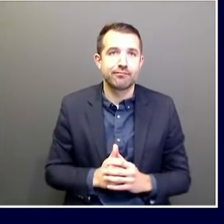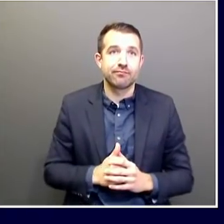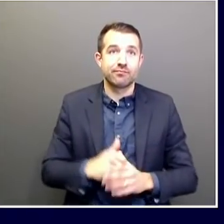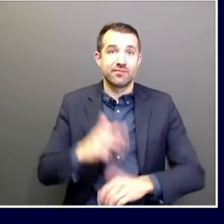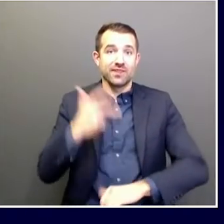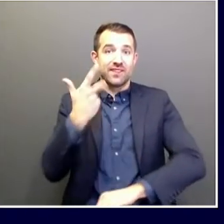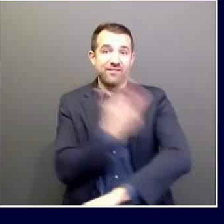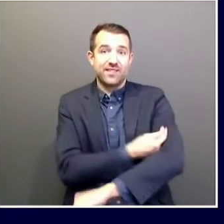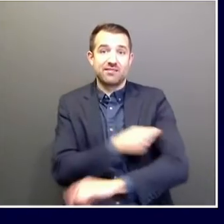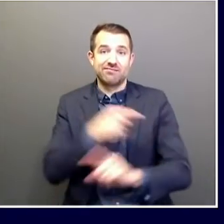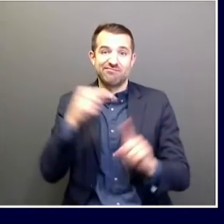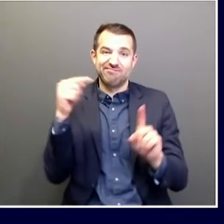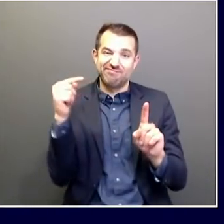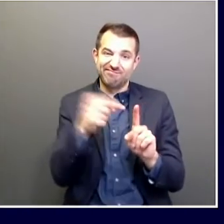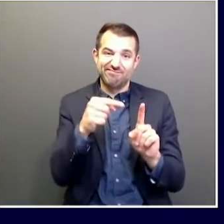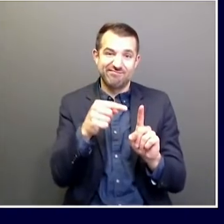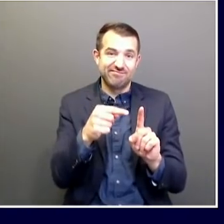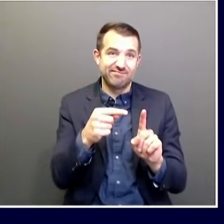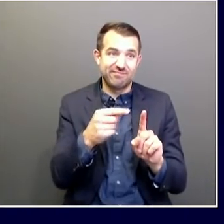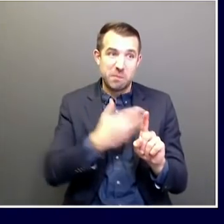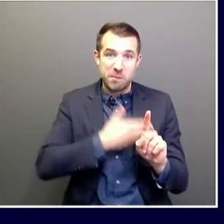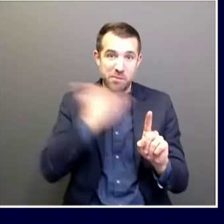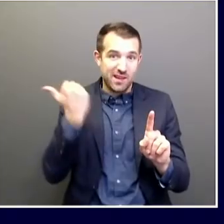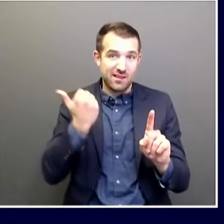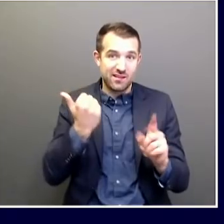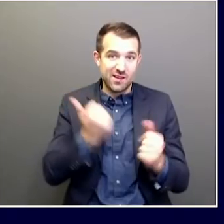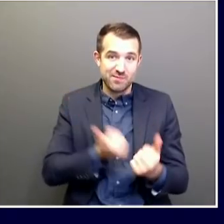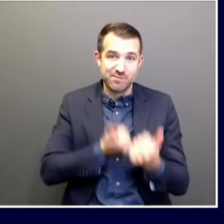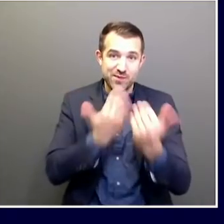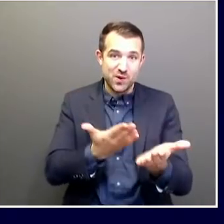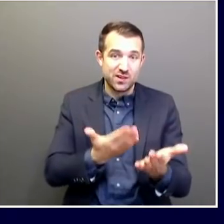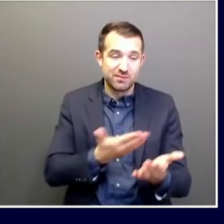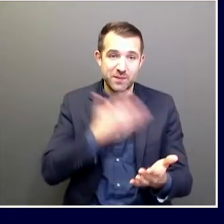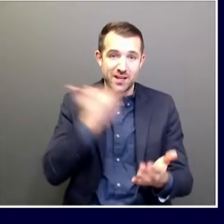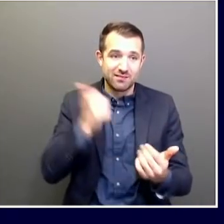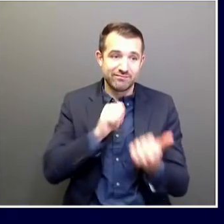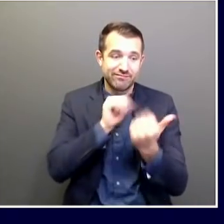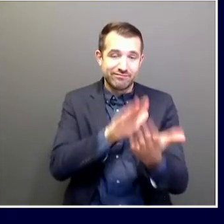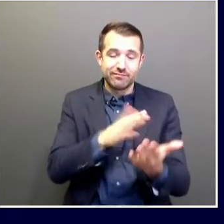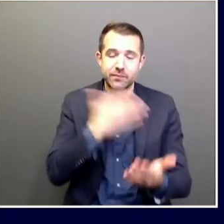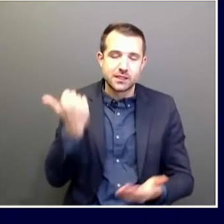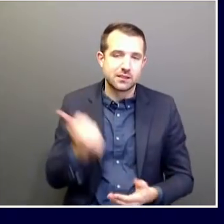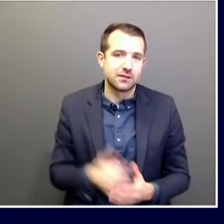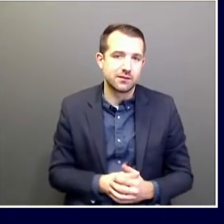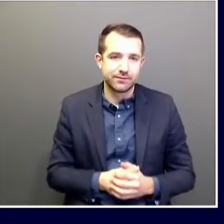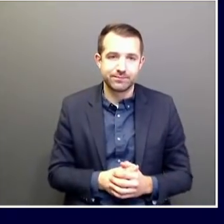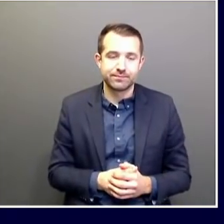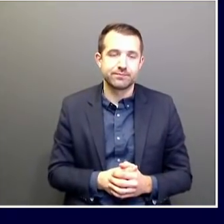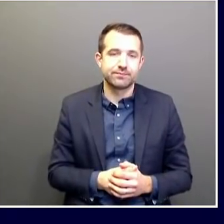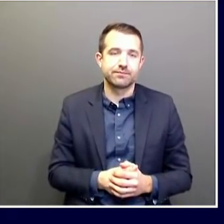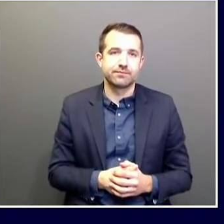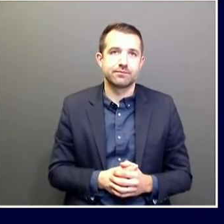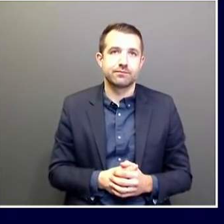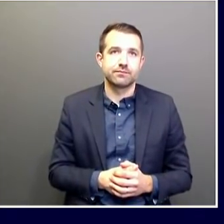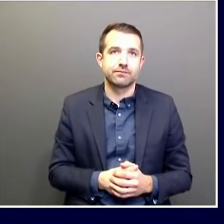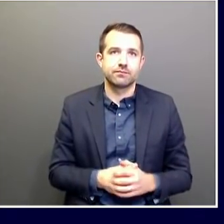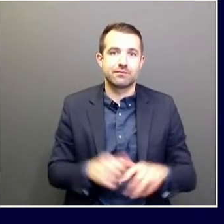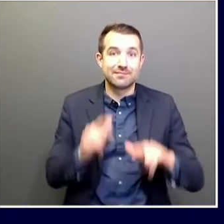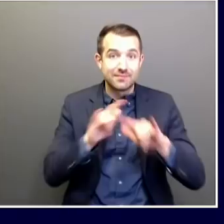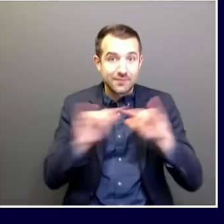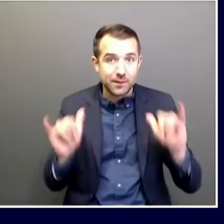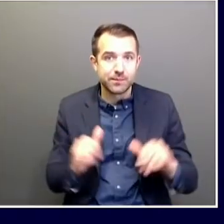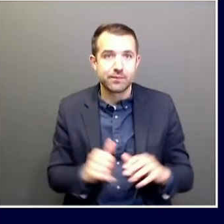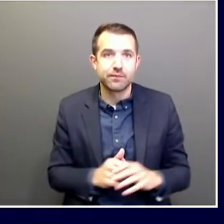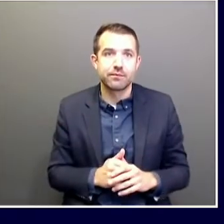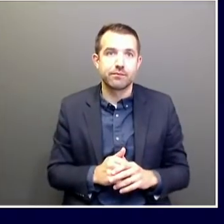do that, to have that blunting impact. But we also have to shore up our ability to deliver monoclonal antibodies, other